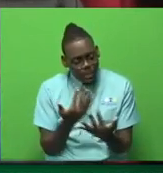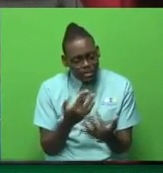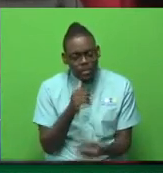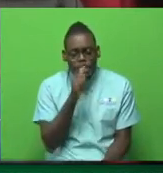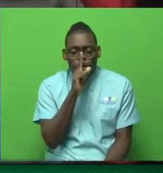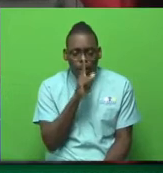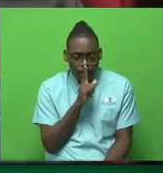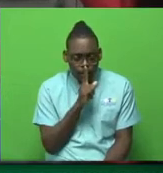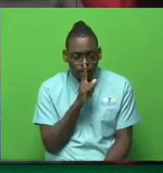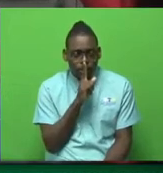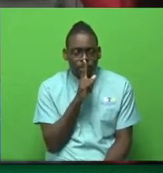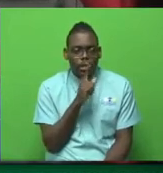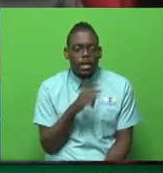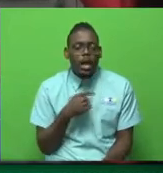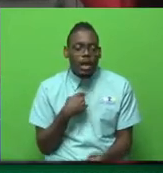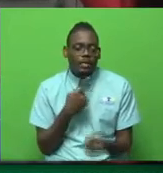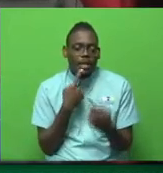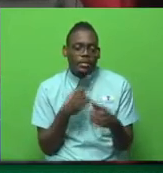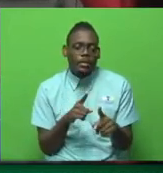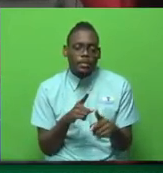to your colleagues committee